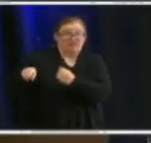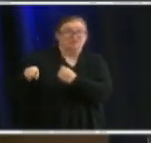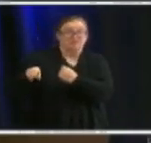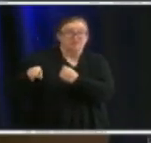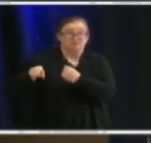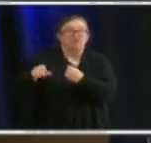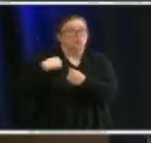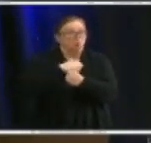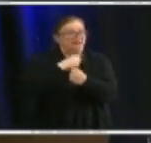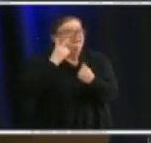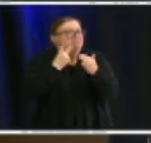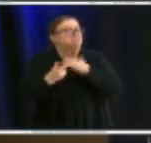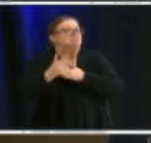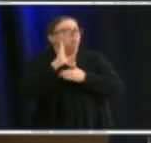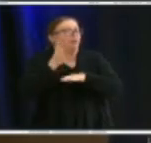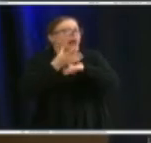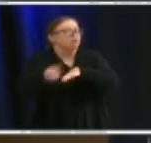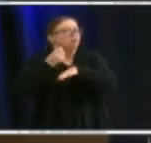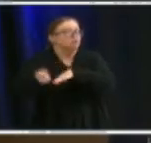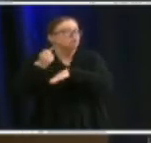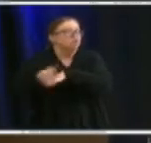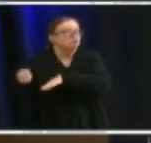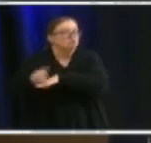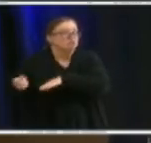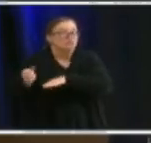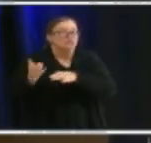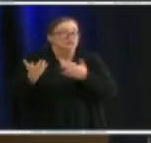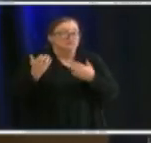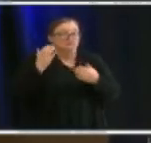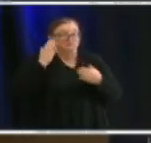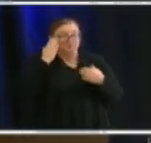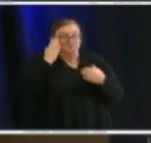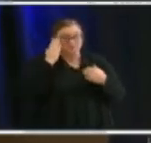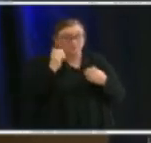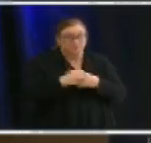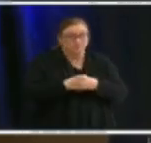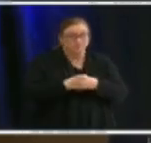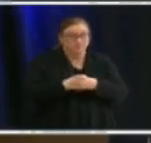continue these funding and the funding